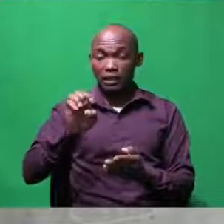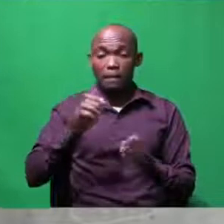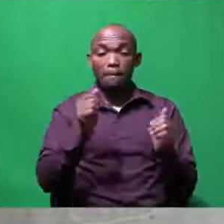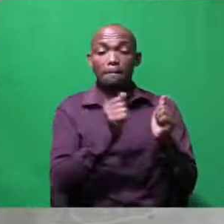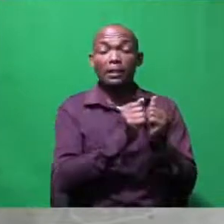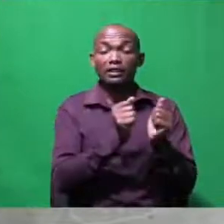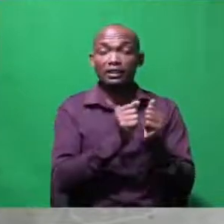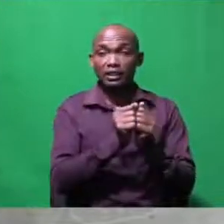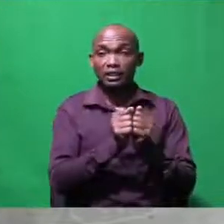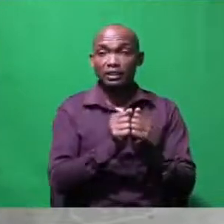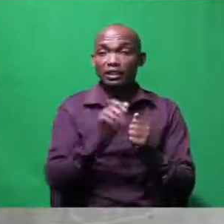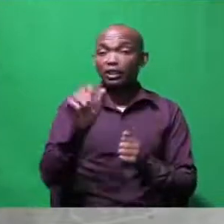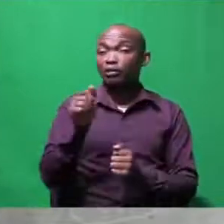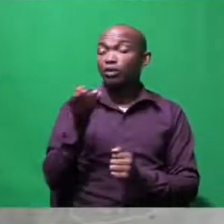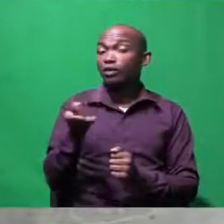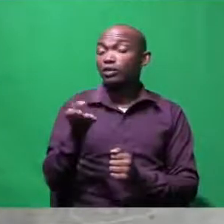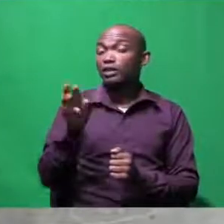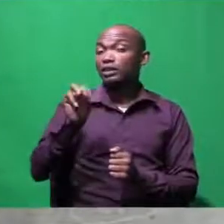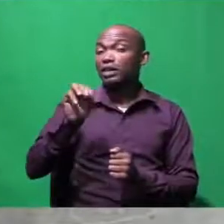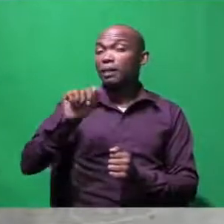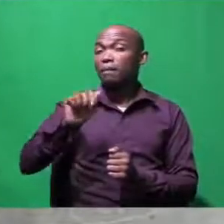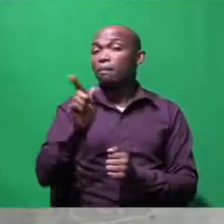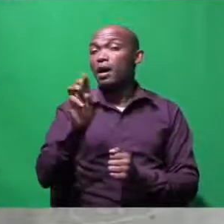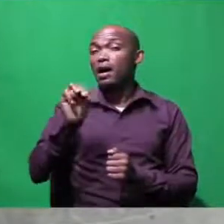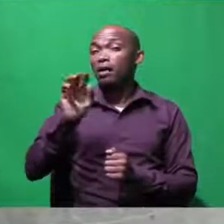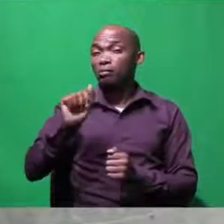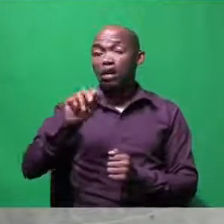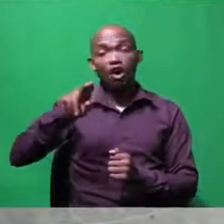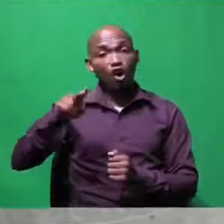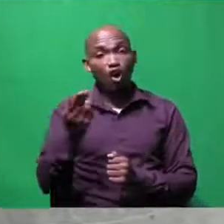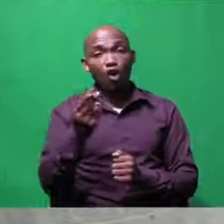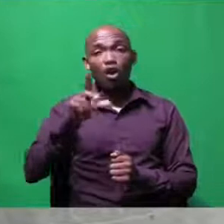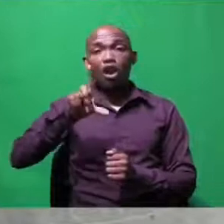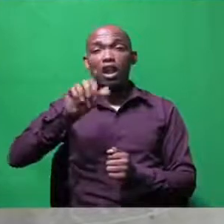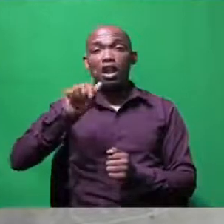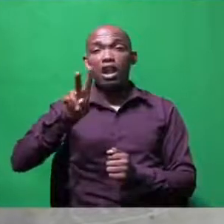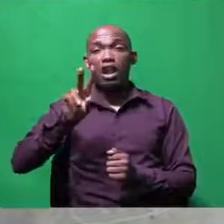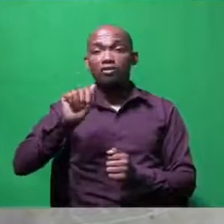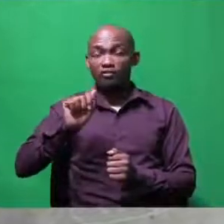in a bracket we call magma or lava